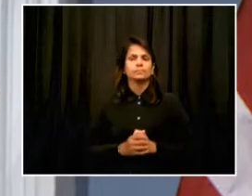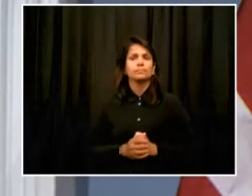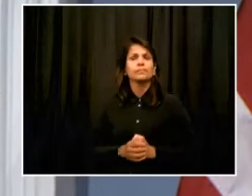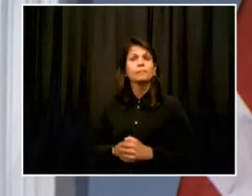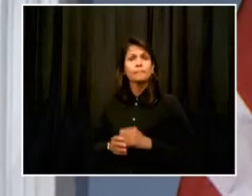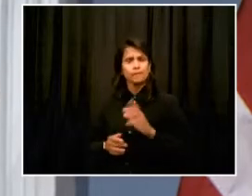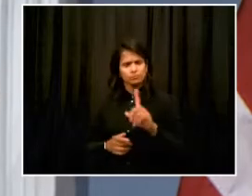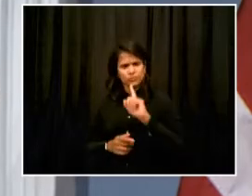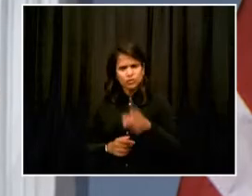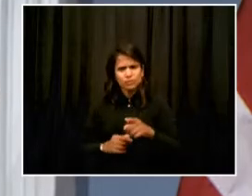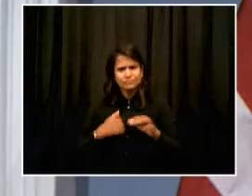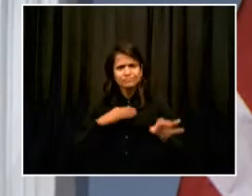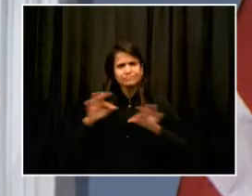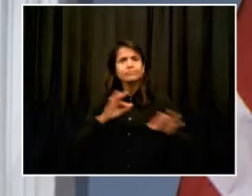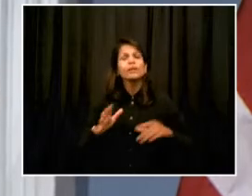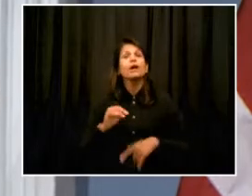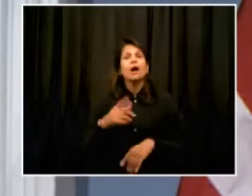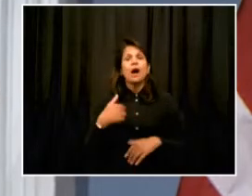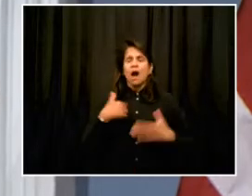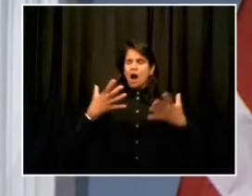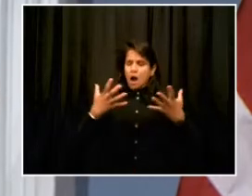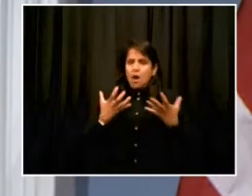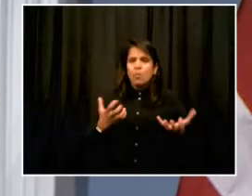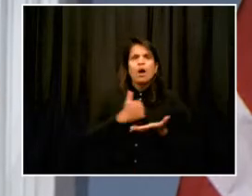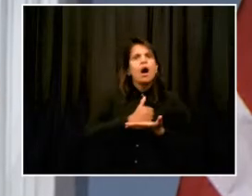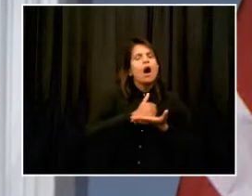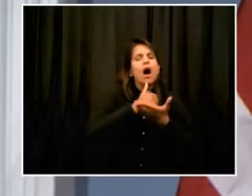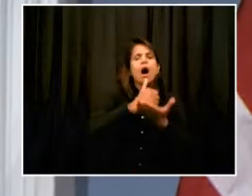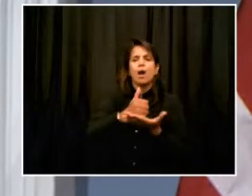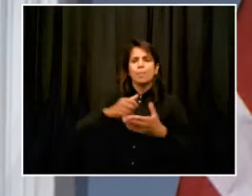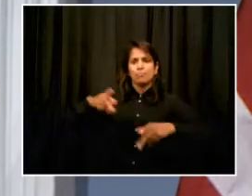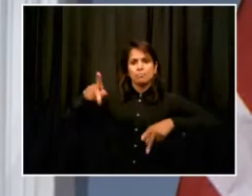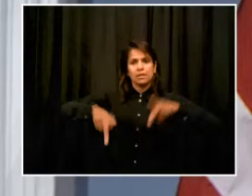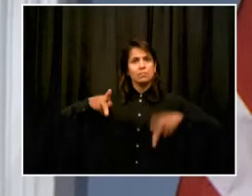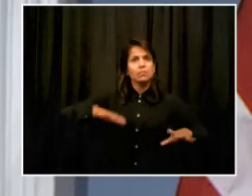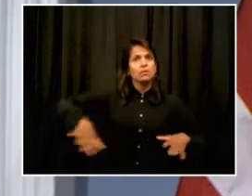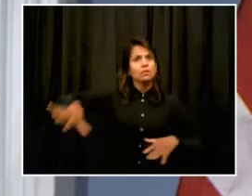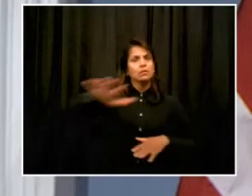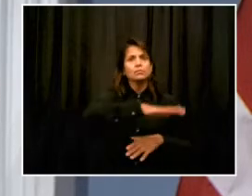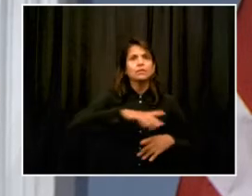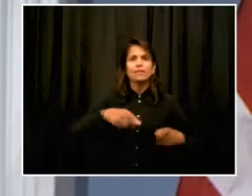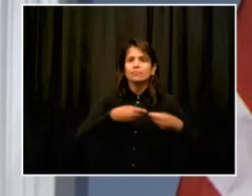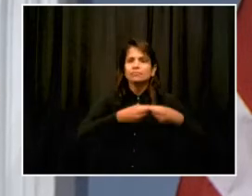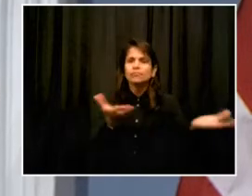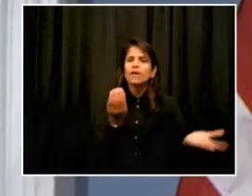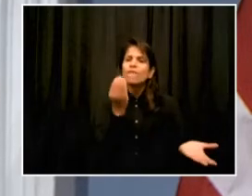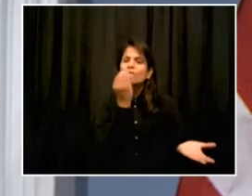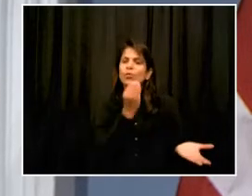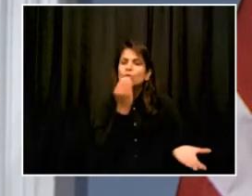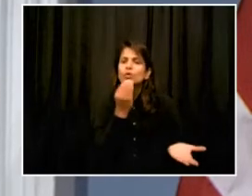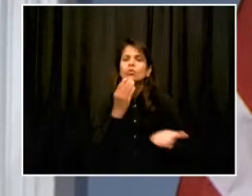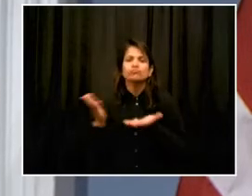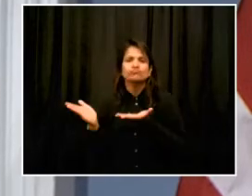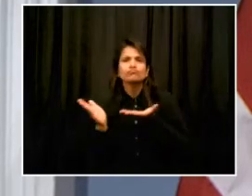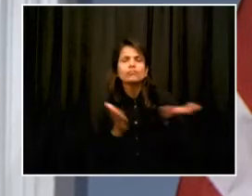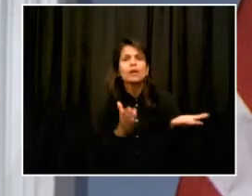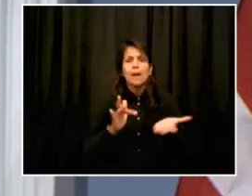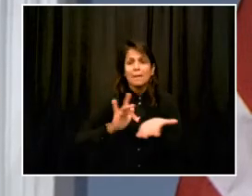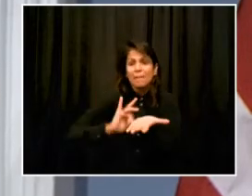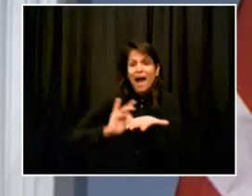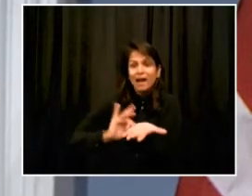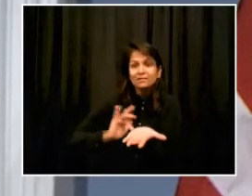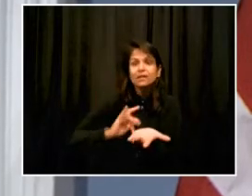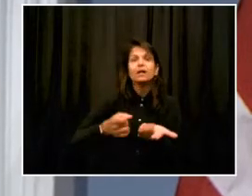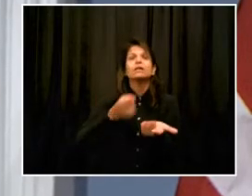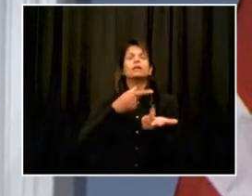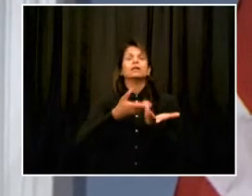with figuring out your medications and getting them delivered, a direct connection to a doctor on the phone, or even if a hotel stay if that's what you need to safely separate to keep